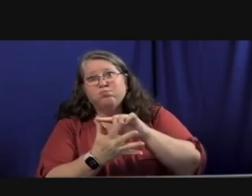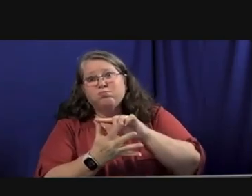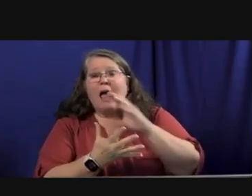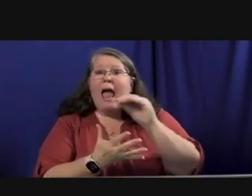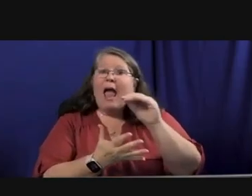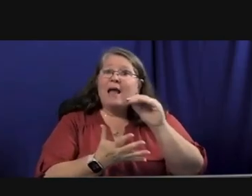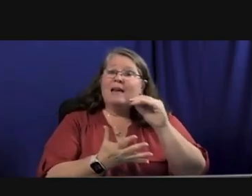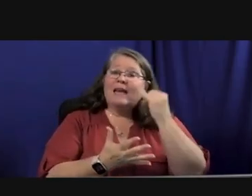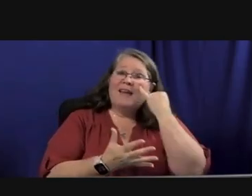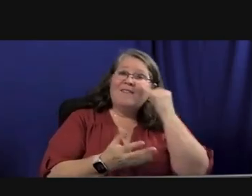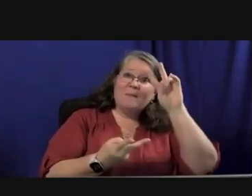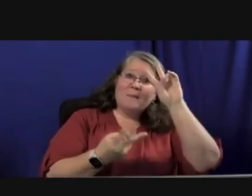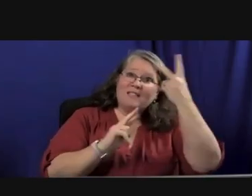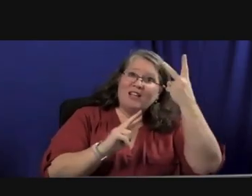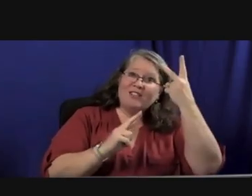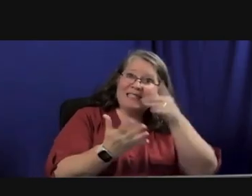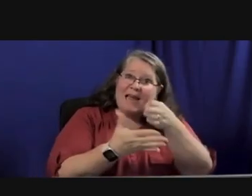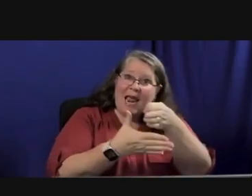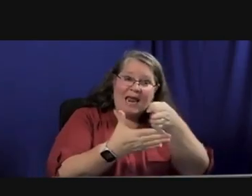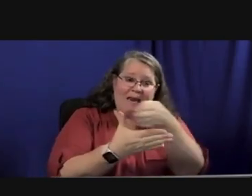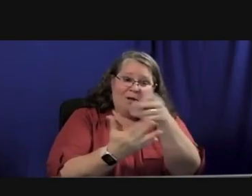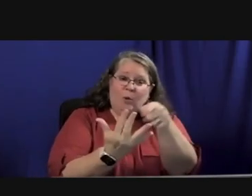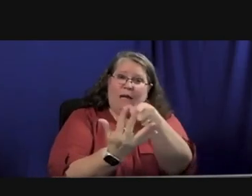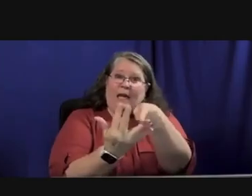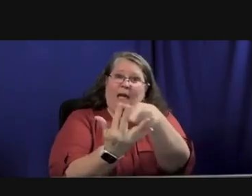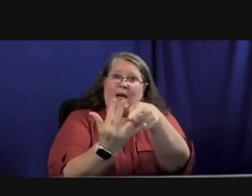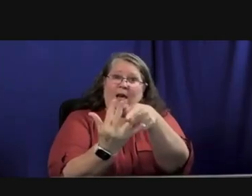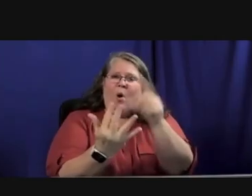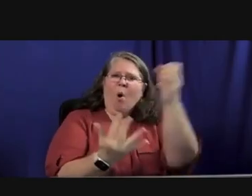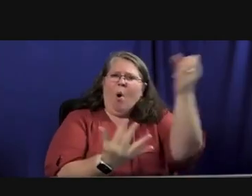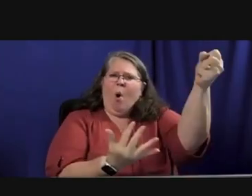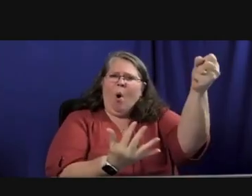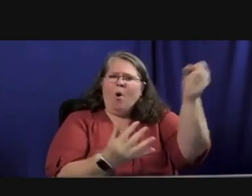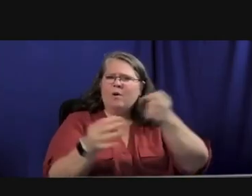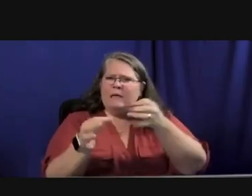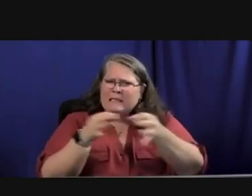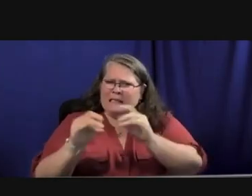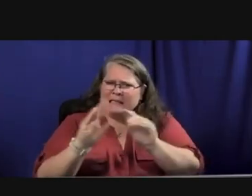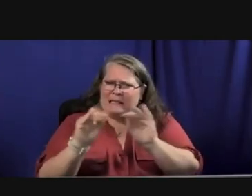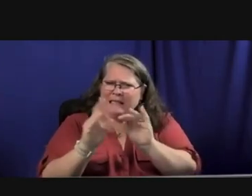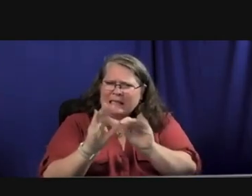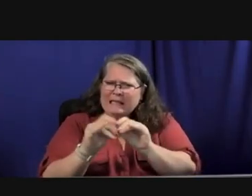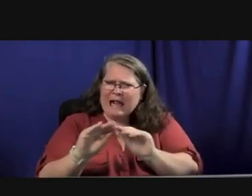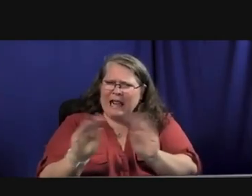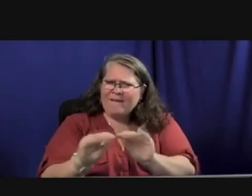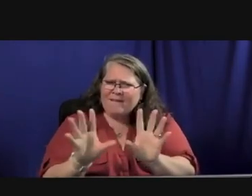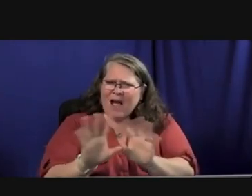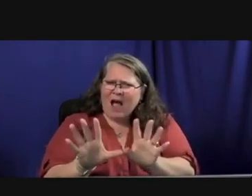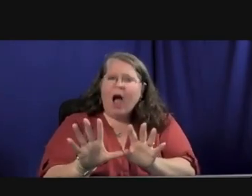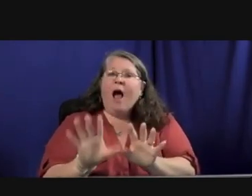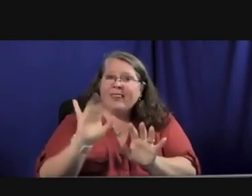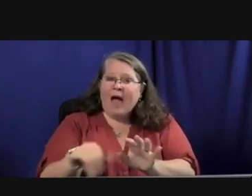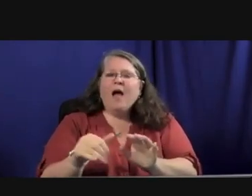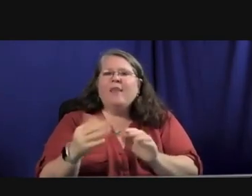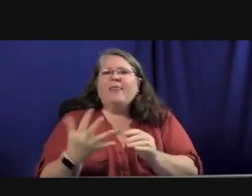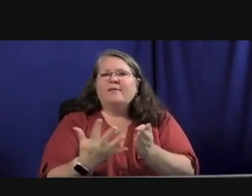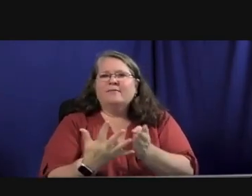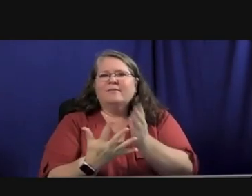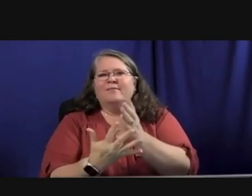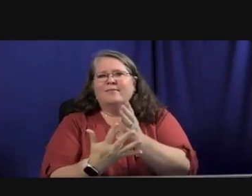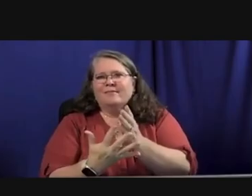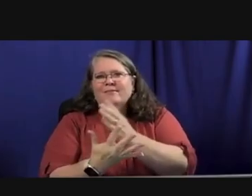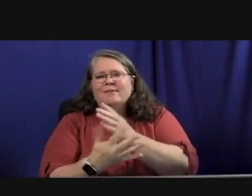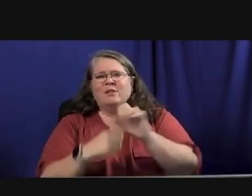conversation that takes a extreme delay. And if there is any misunderstanding between the five